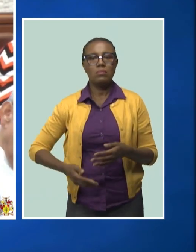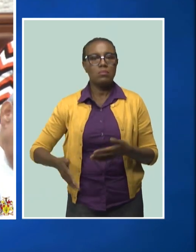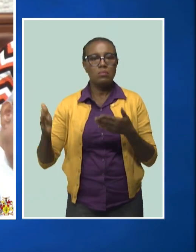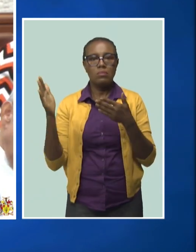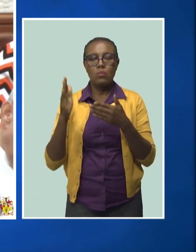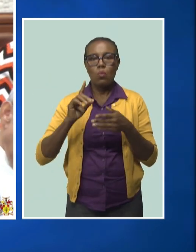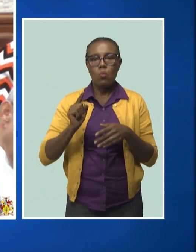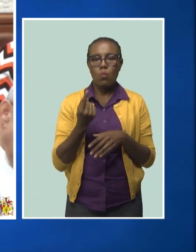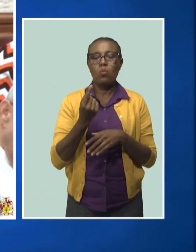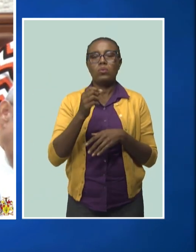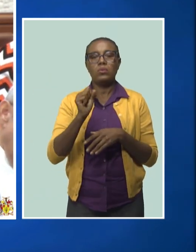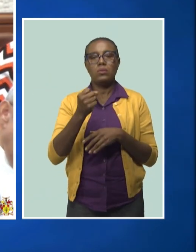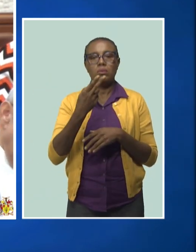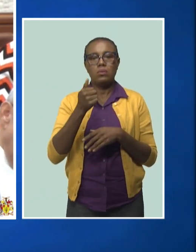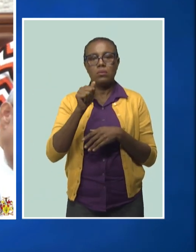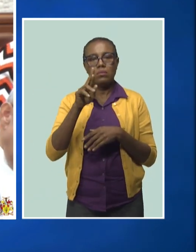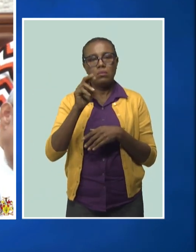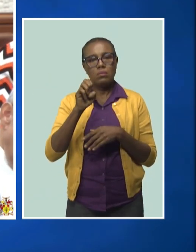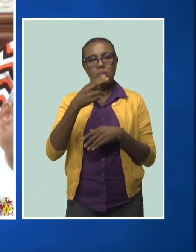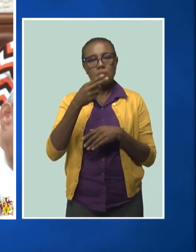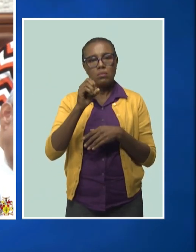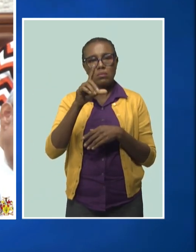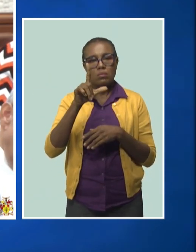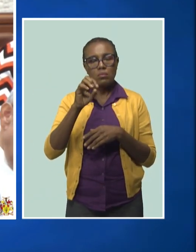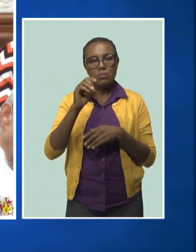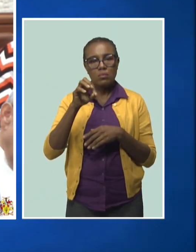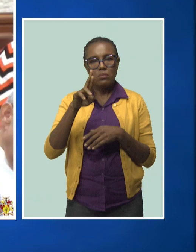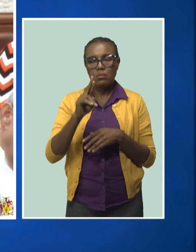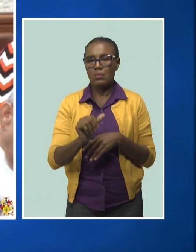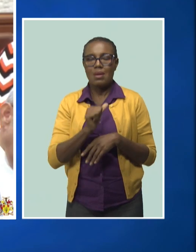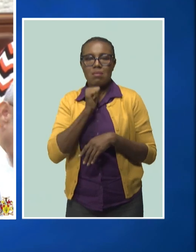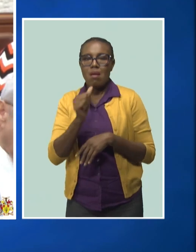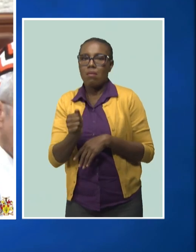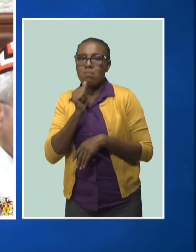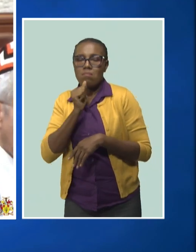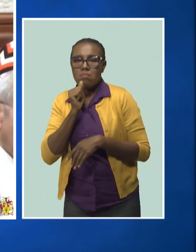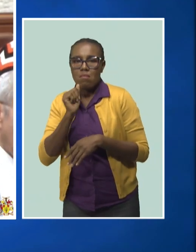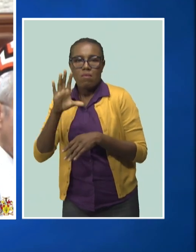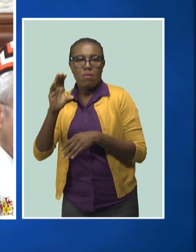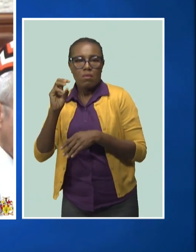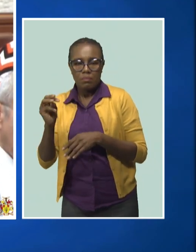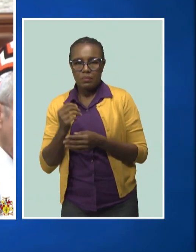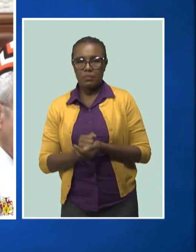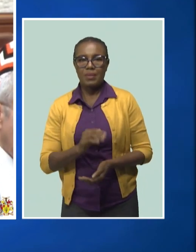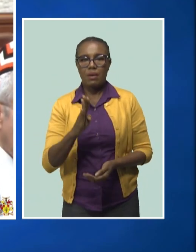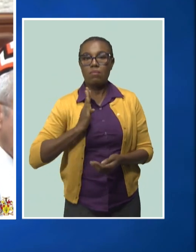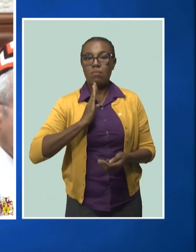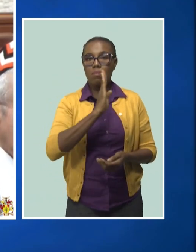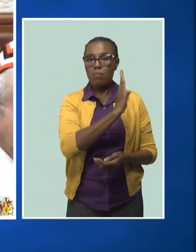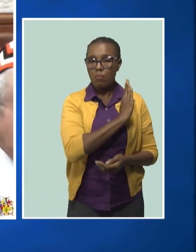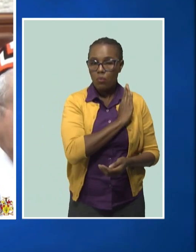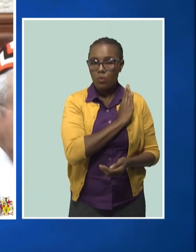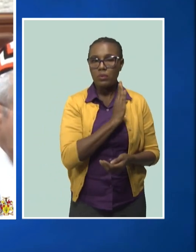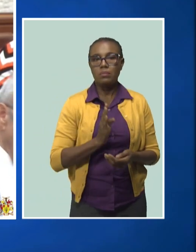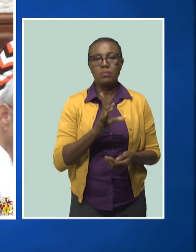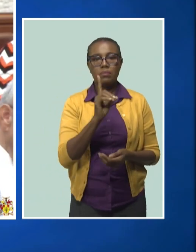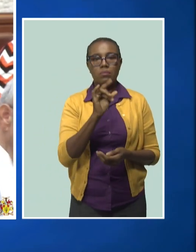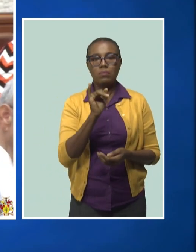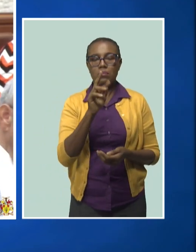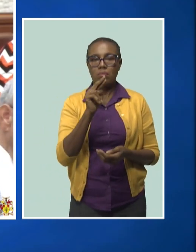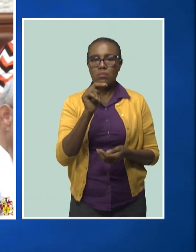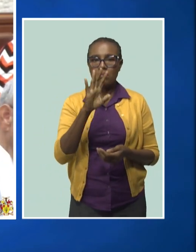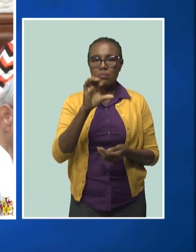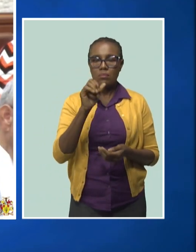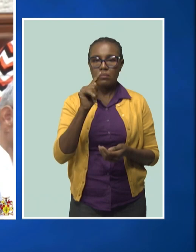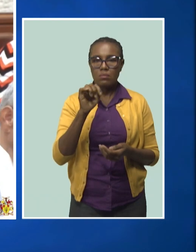shareholder, and it is not a private company. It has a board of directors that were set up by